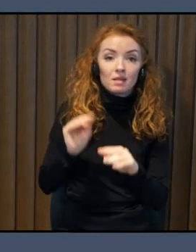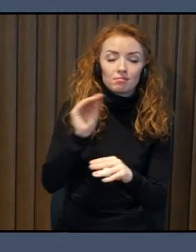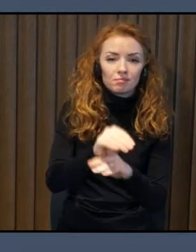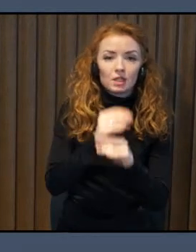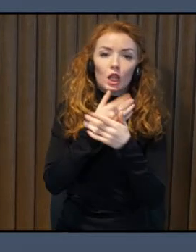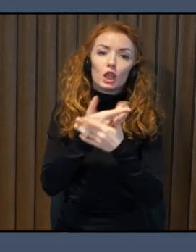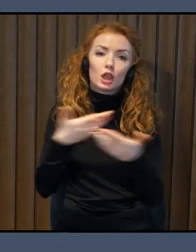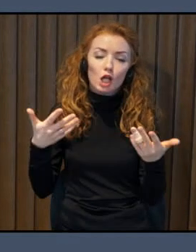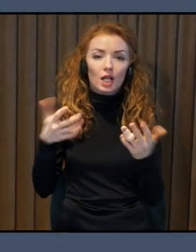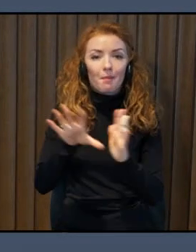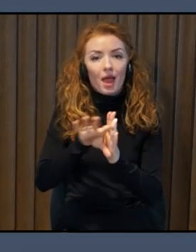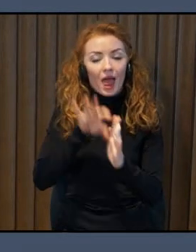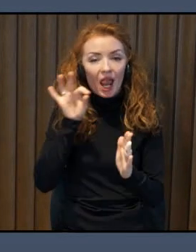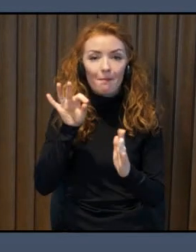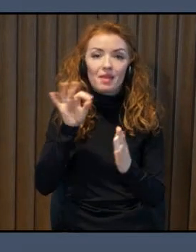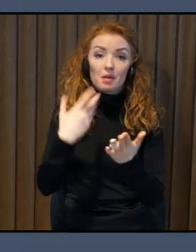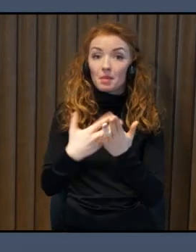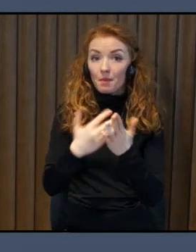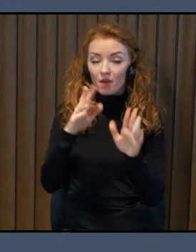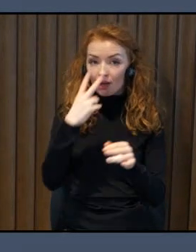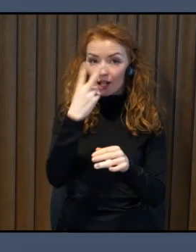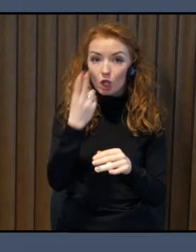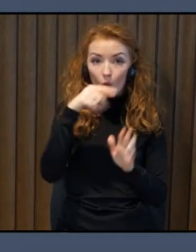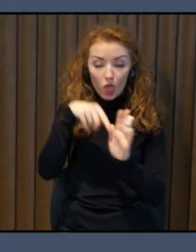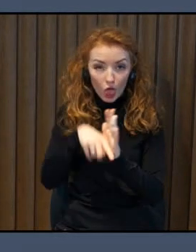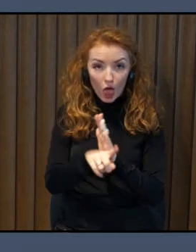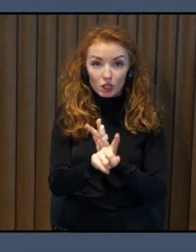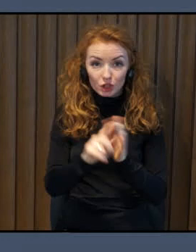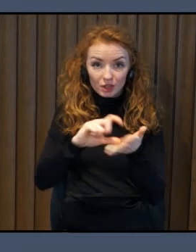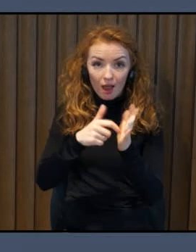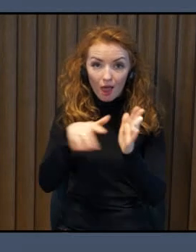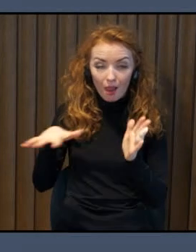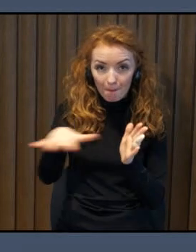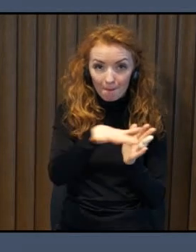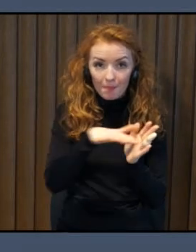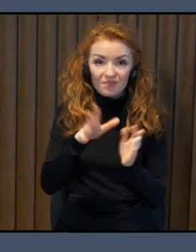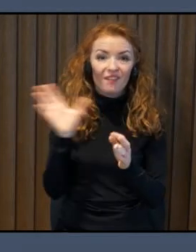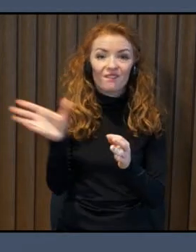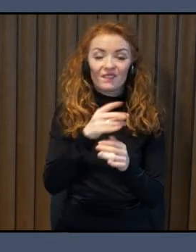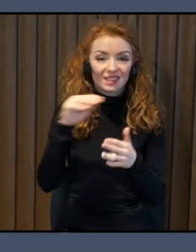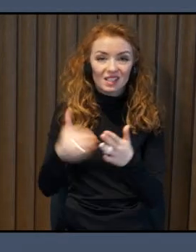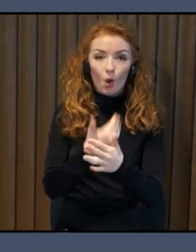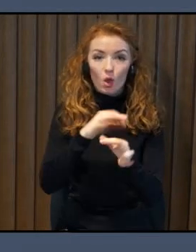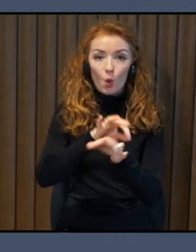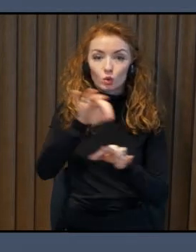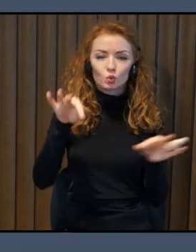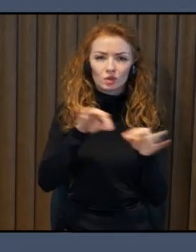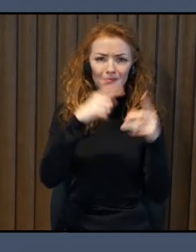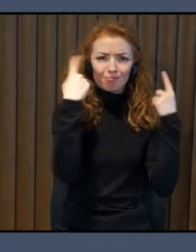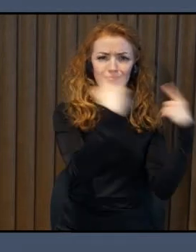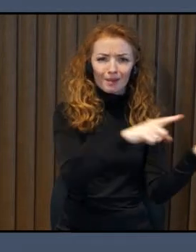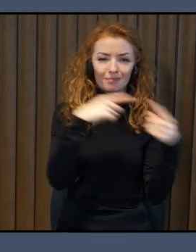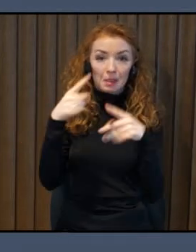to save this building as it is, but add some specific elements, which, for example, you can